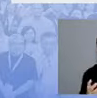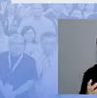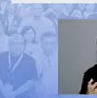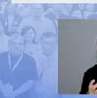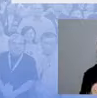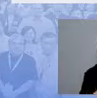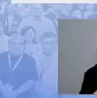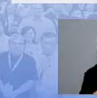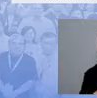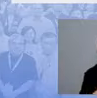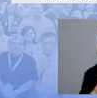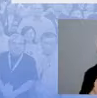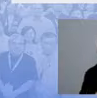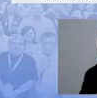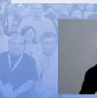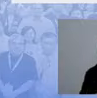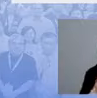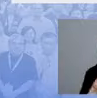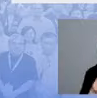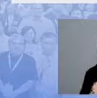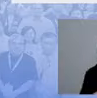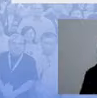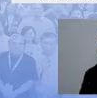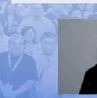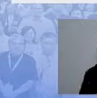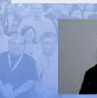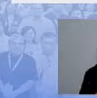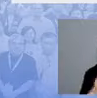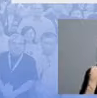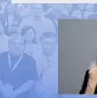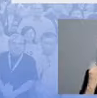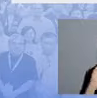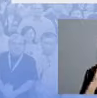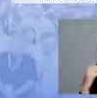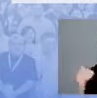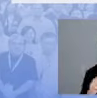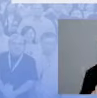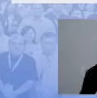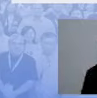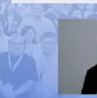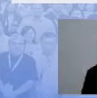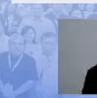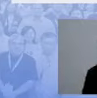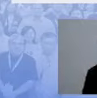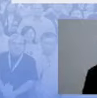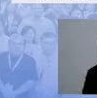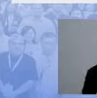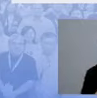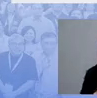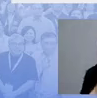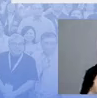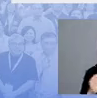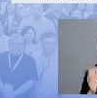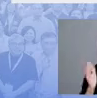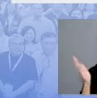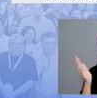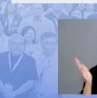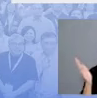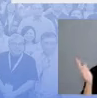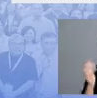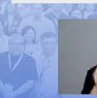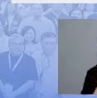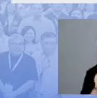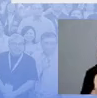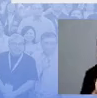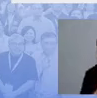policy solution boils down to actually 6 level of engagement, policy engagement. And what Dr. Khairil presented, and together with Dr. Su